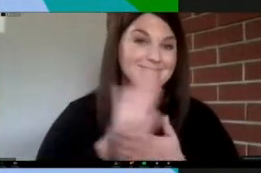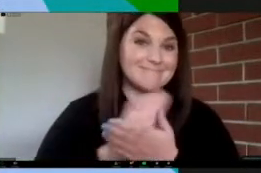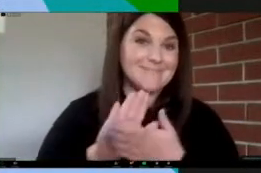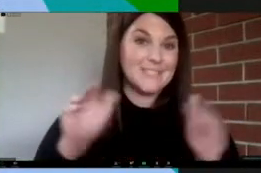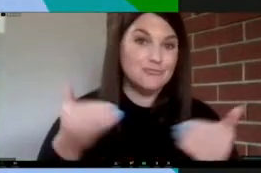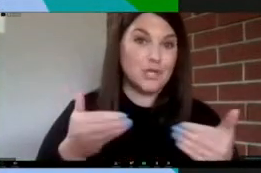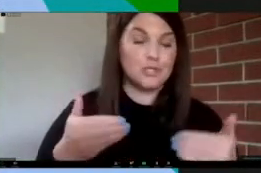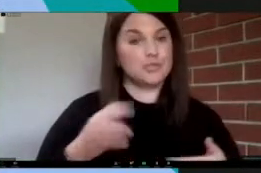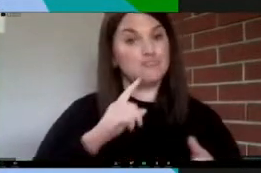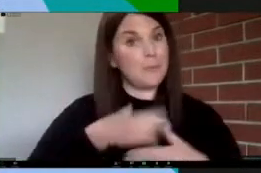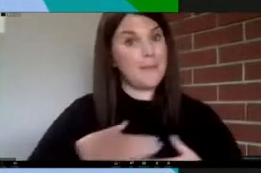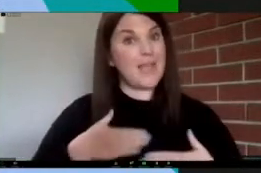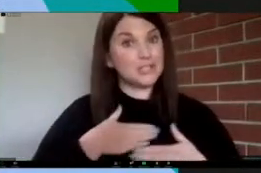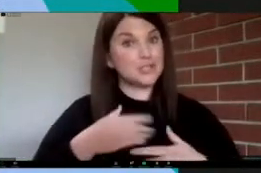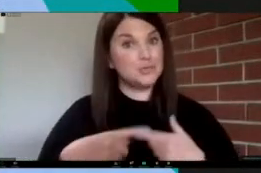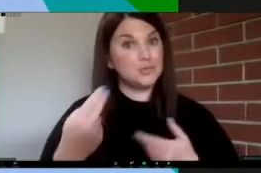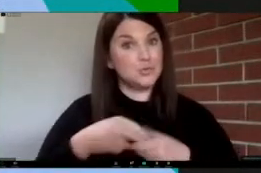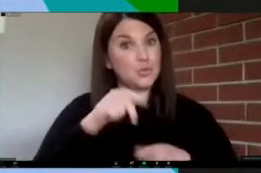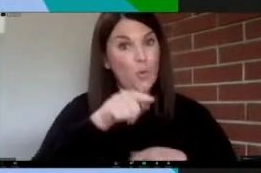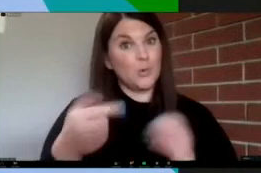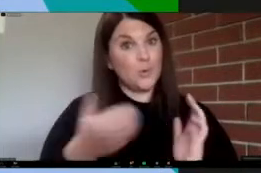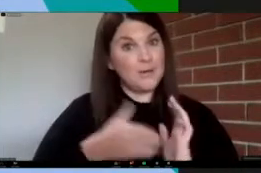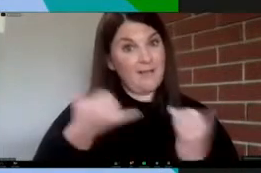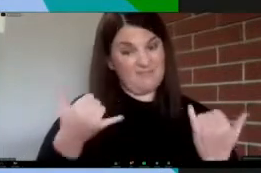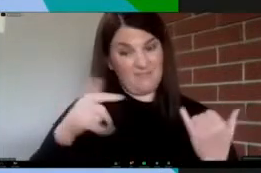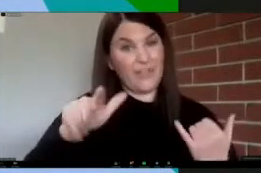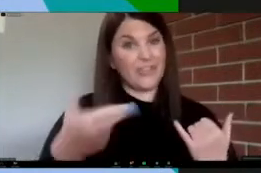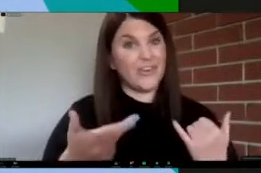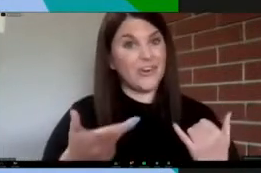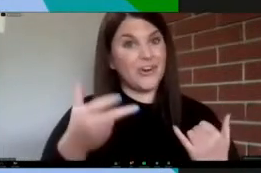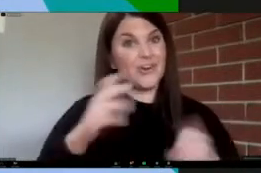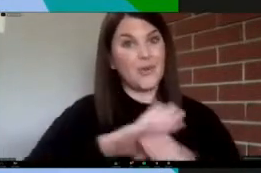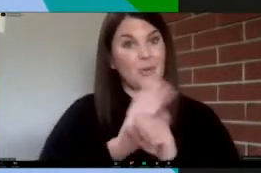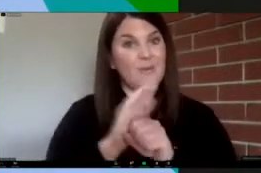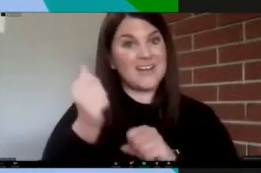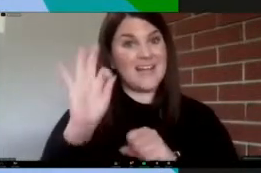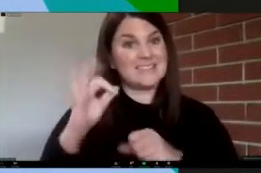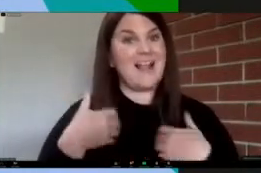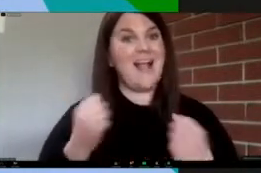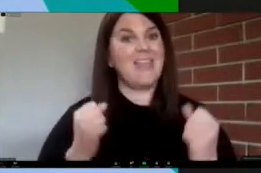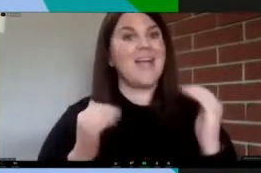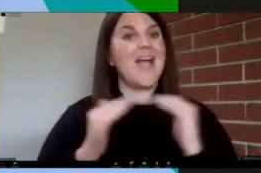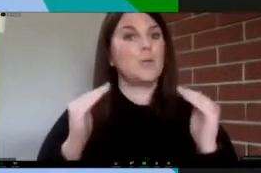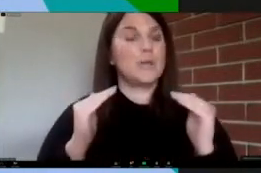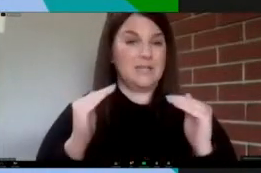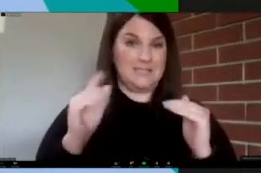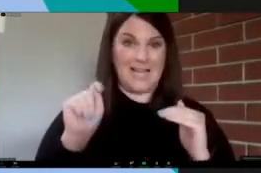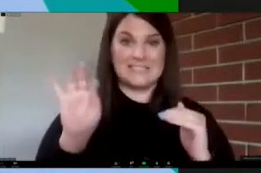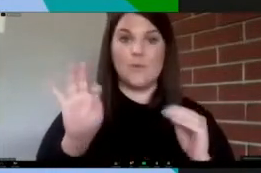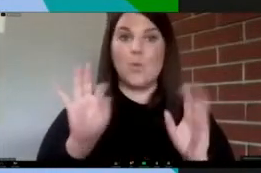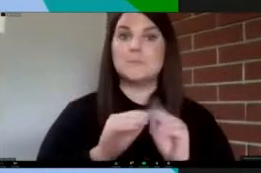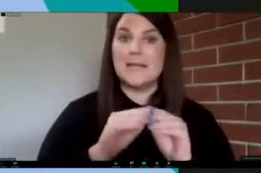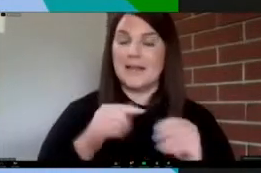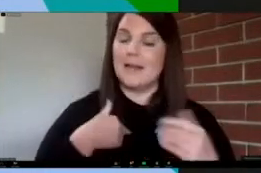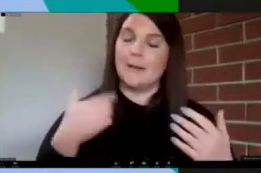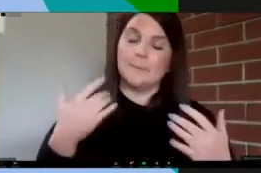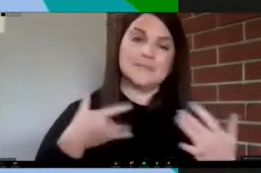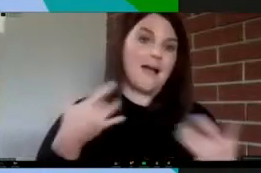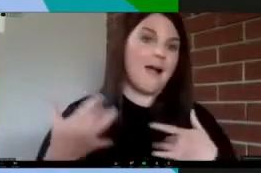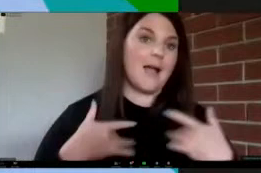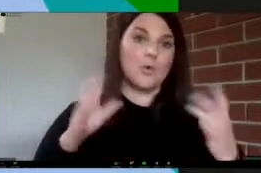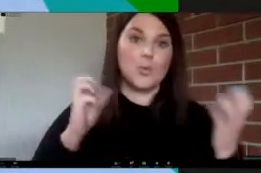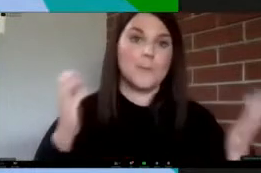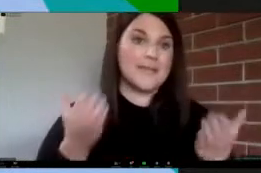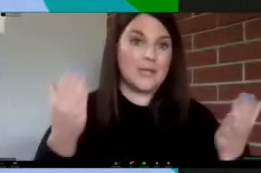is a pleasure to join you again for the third COVID-19 Health Equity Task Force meeting. I am so excited to be here for this